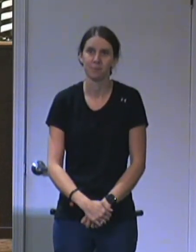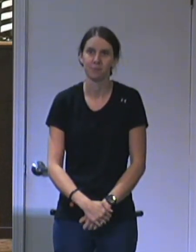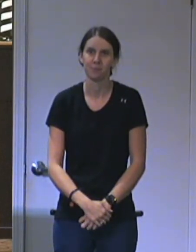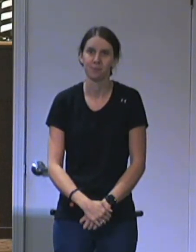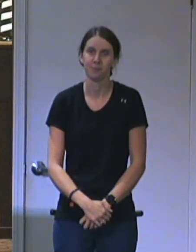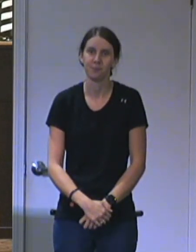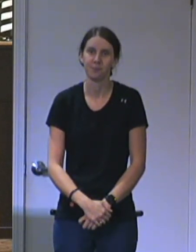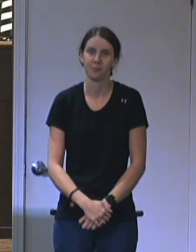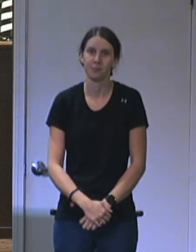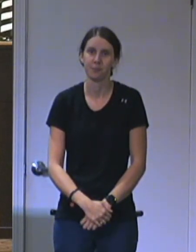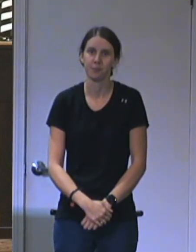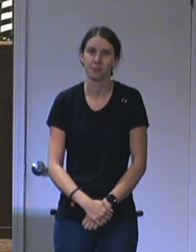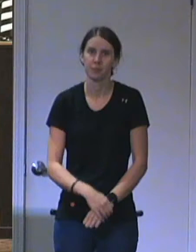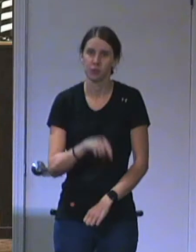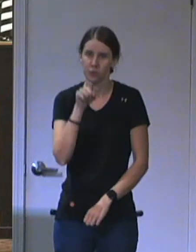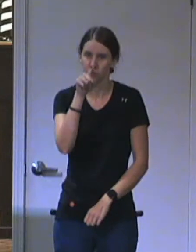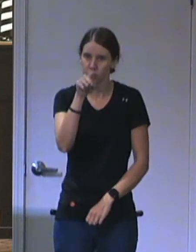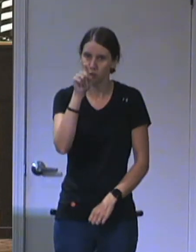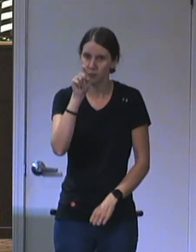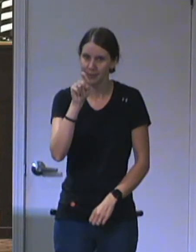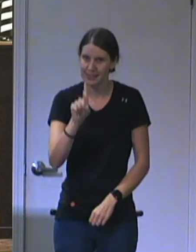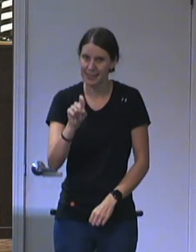It says, you need this.